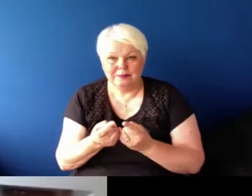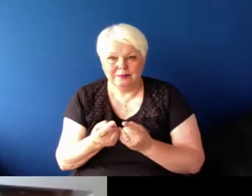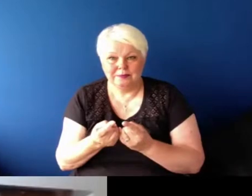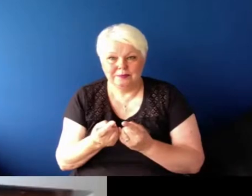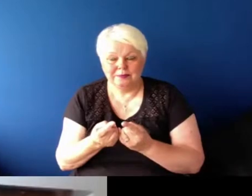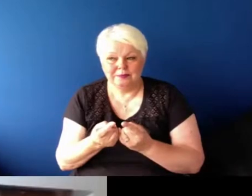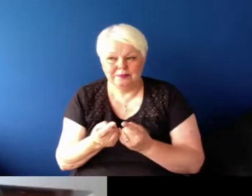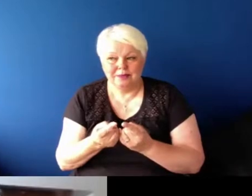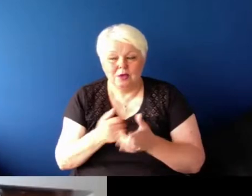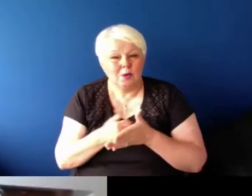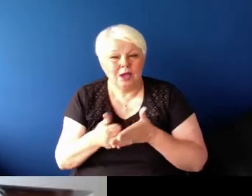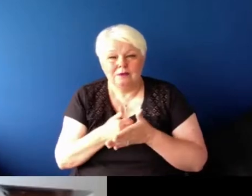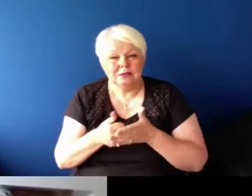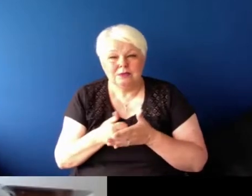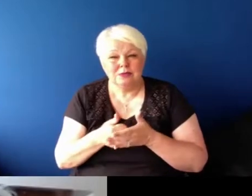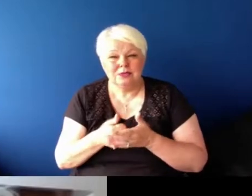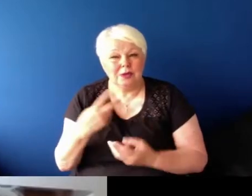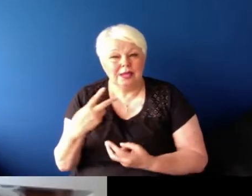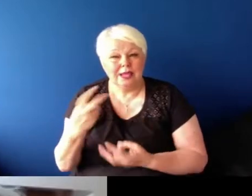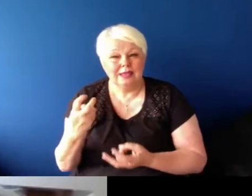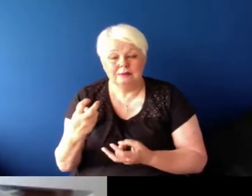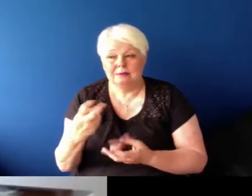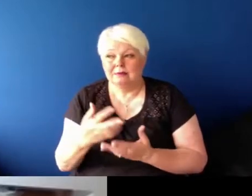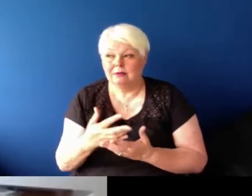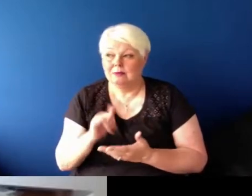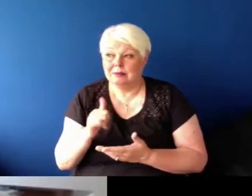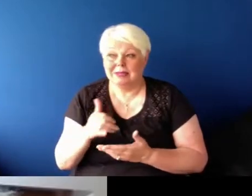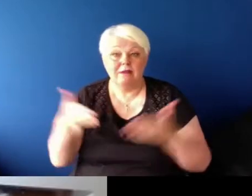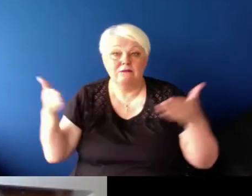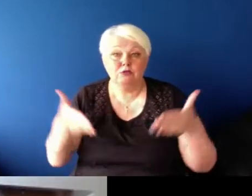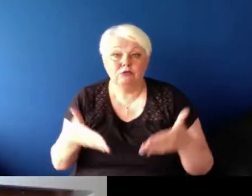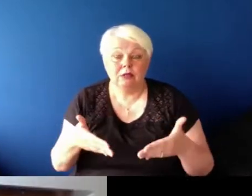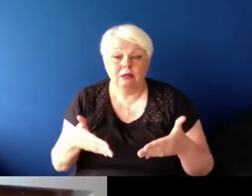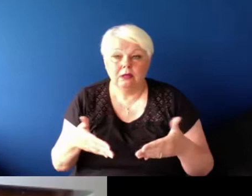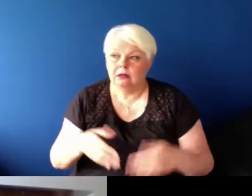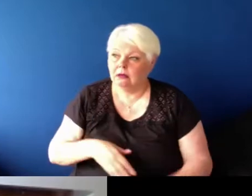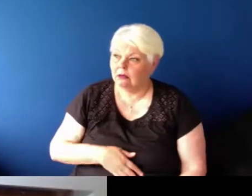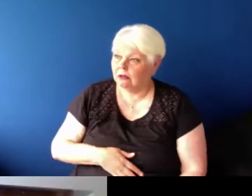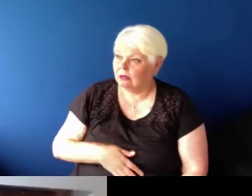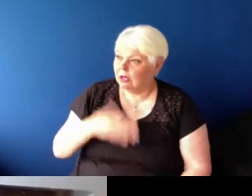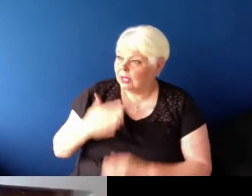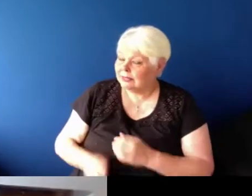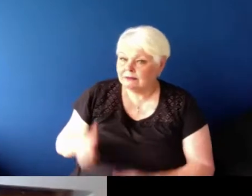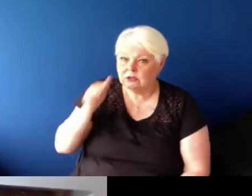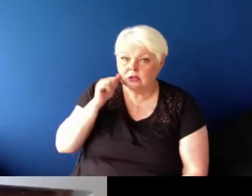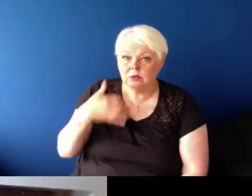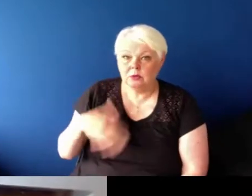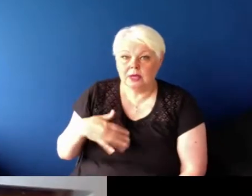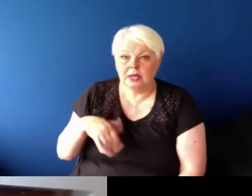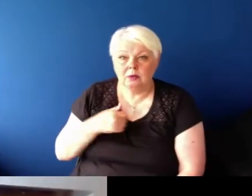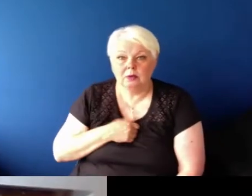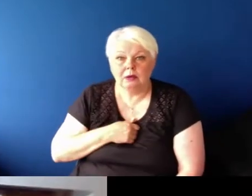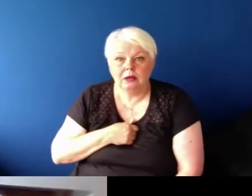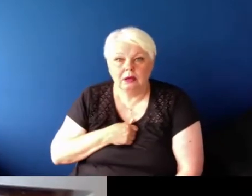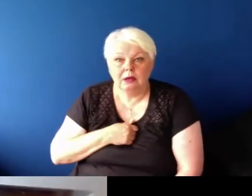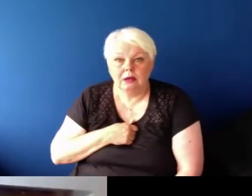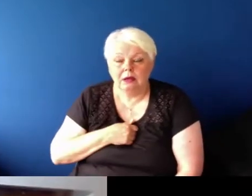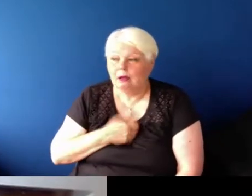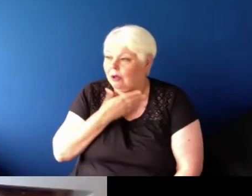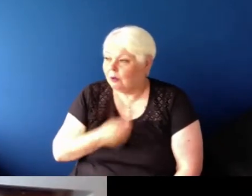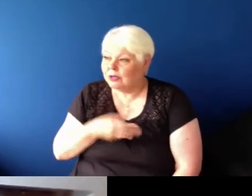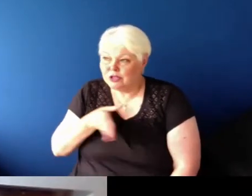And we often don't hear them, do we, until we're at somebody's funeral. Then we hear the story of their life and we think, oh my, why didn't I listen to that